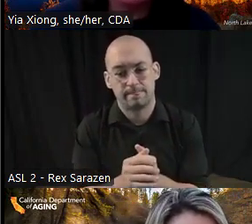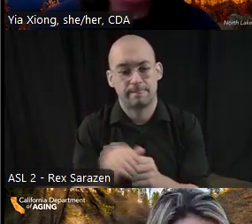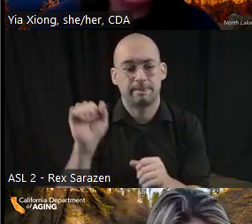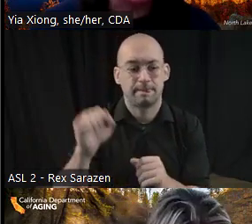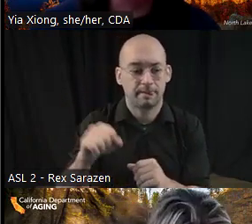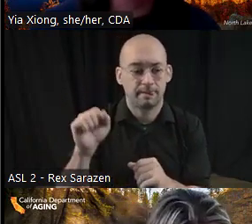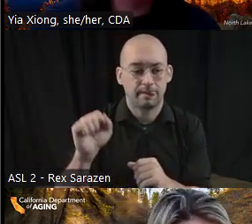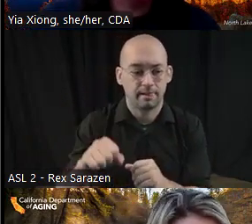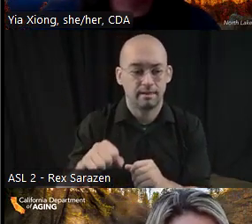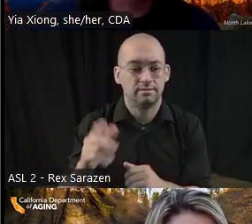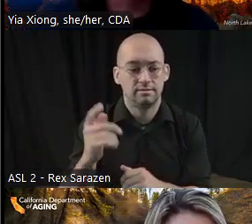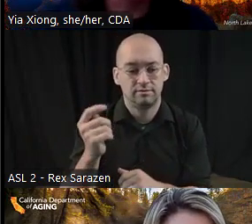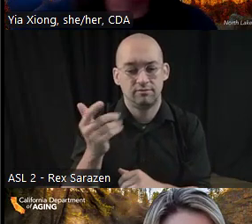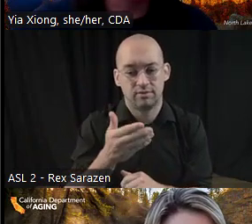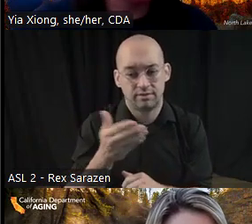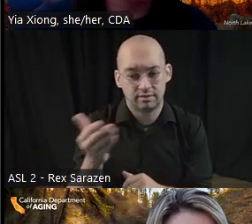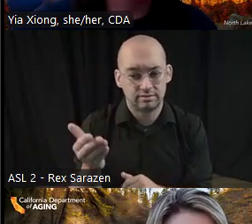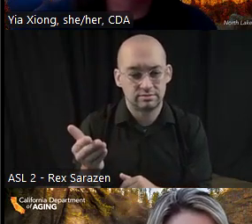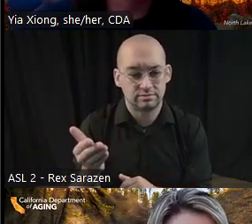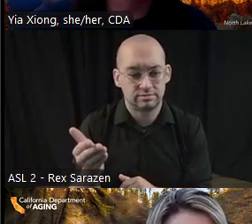Yeah, a couple of things.